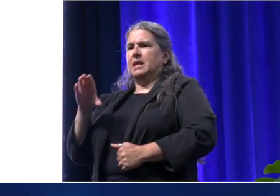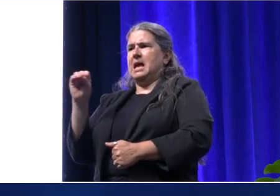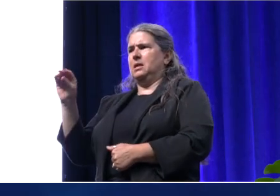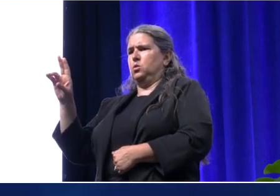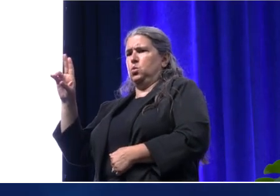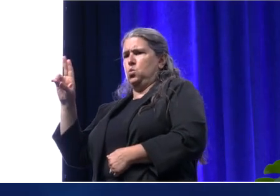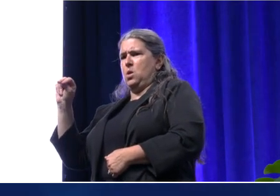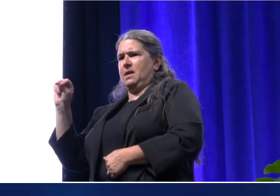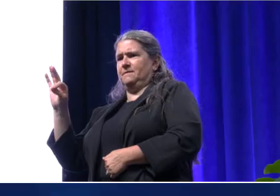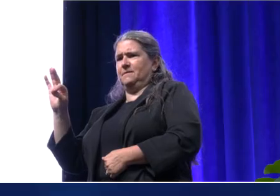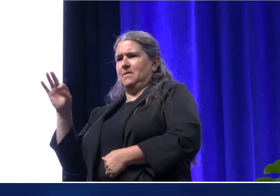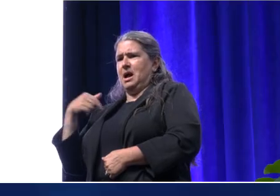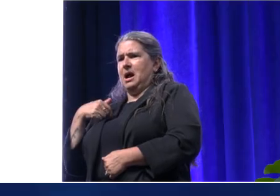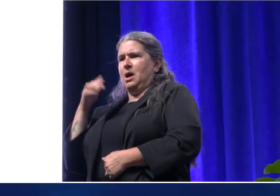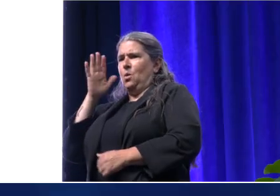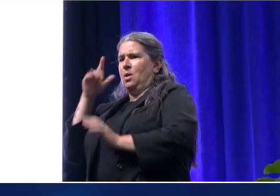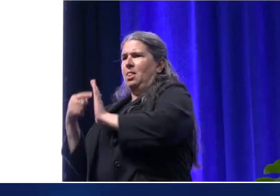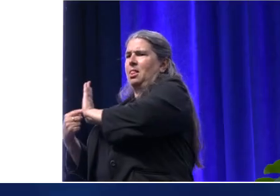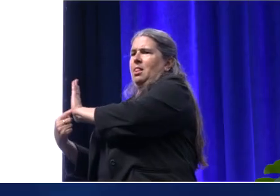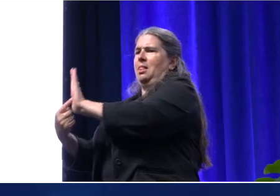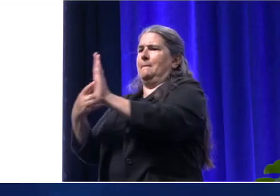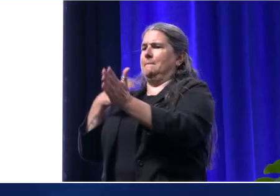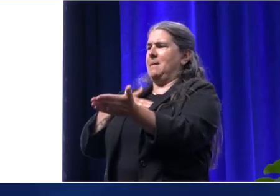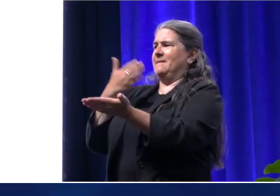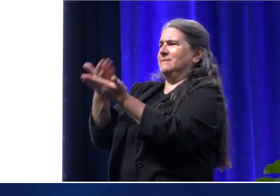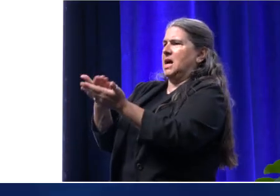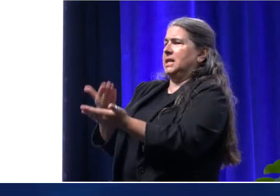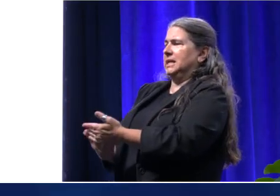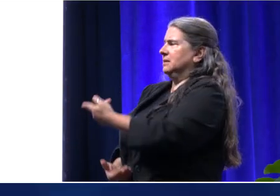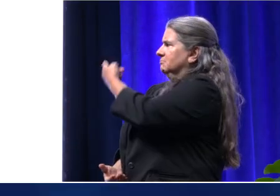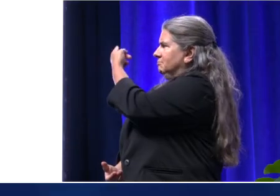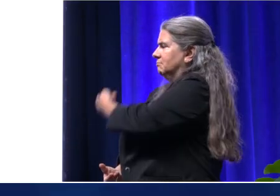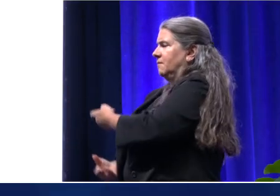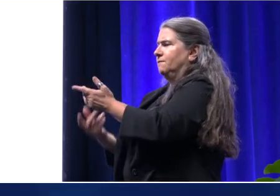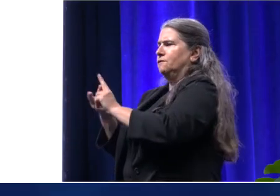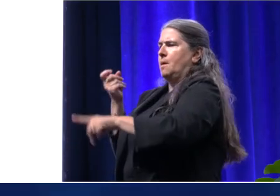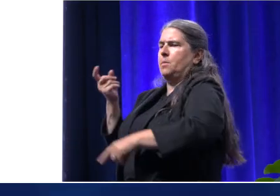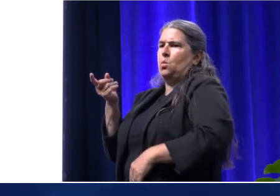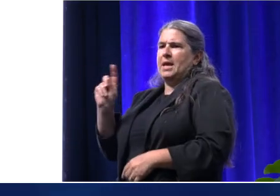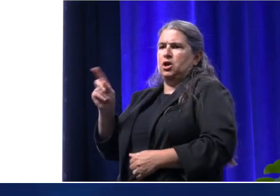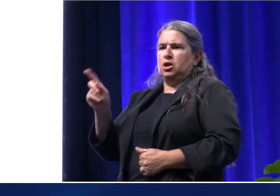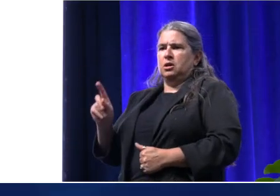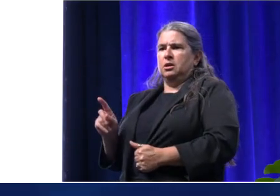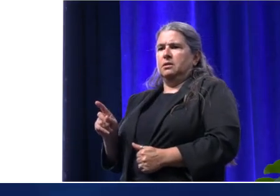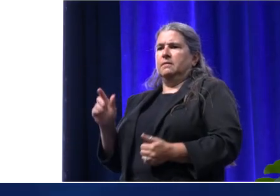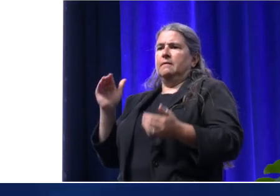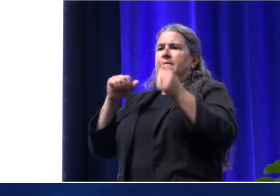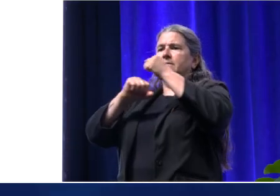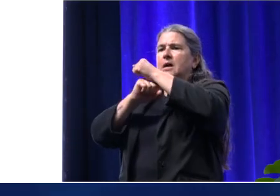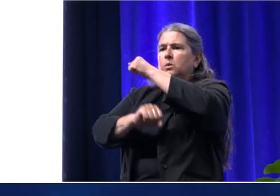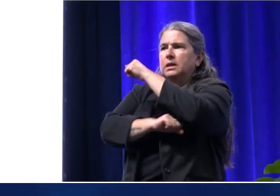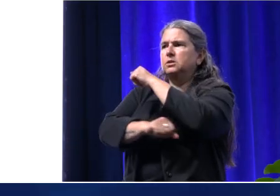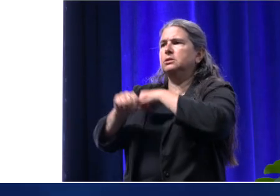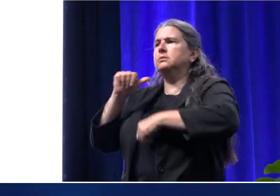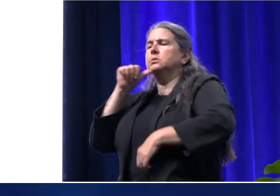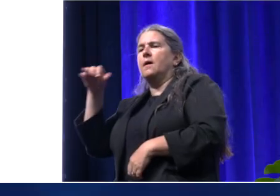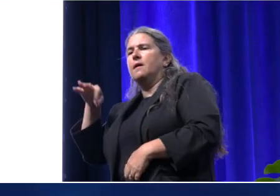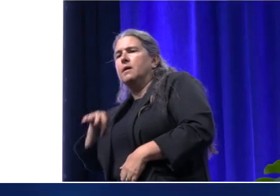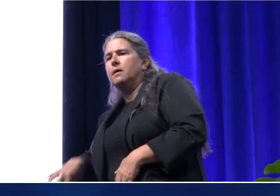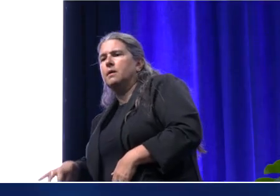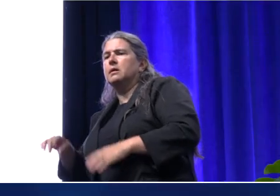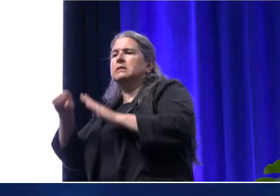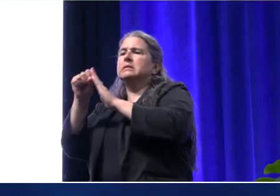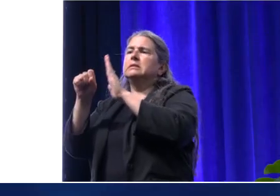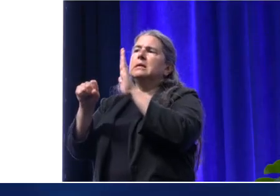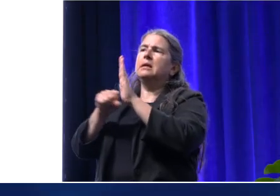all know where I'm coming from. Our work is funded by foundations and nonprofits. We have funding from our state health department and our General